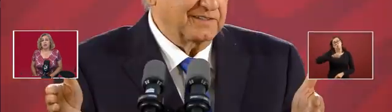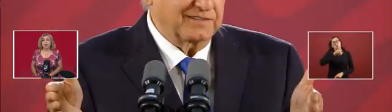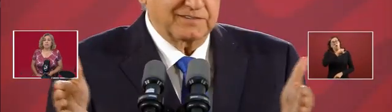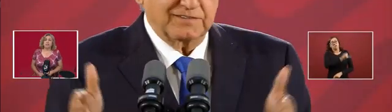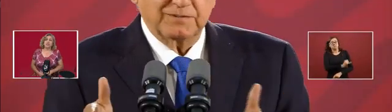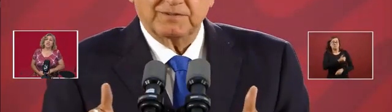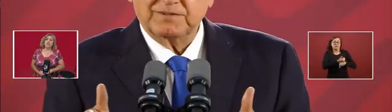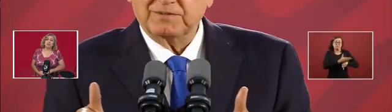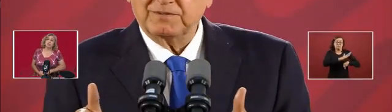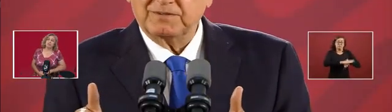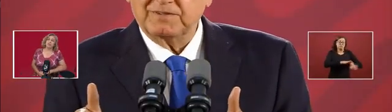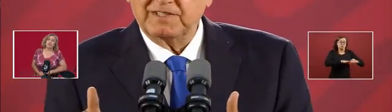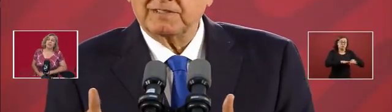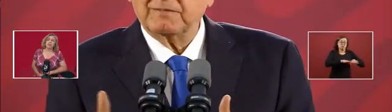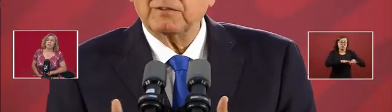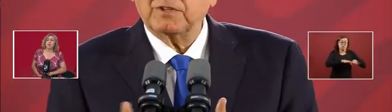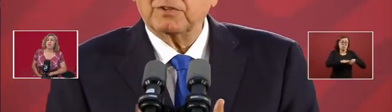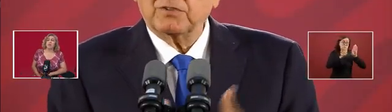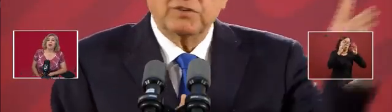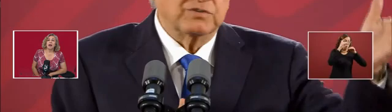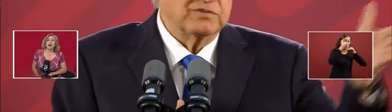2,550 2550.